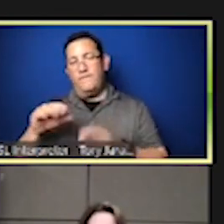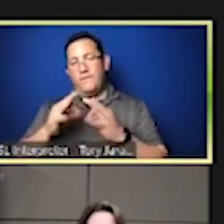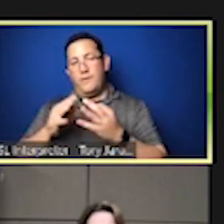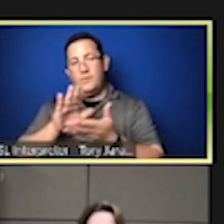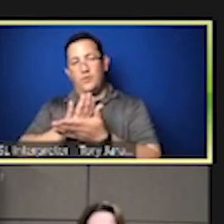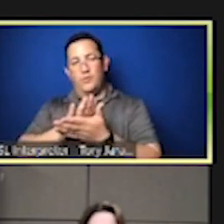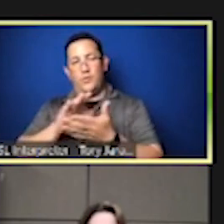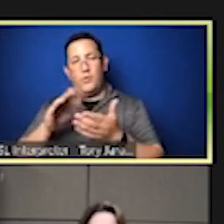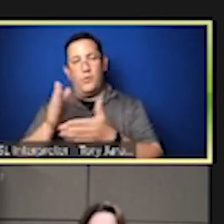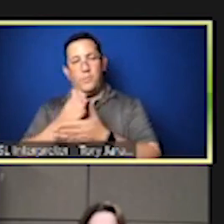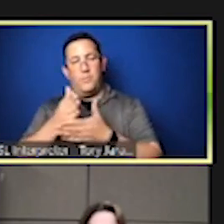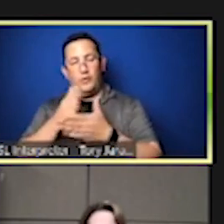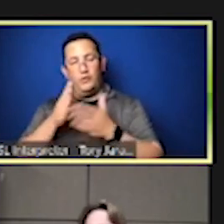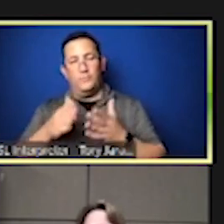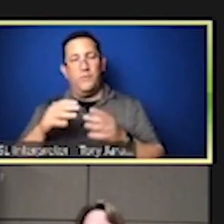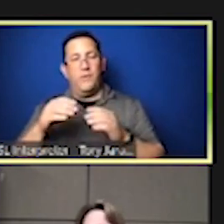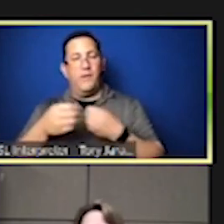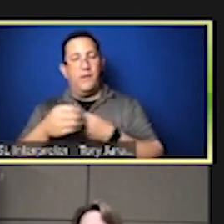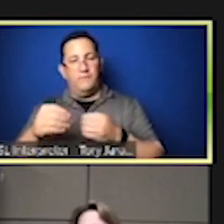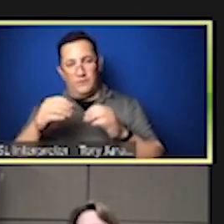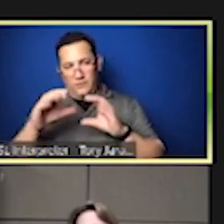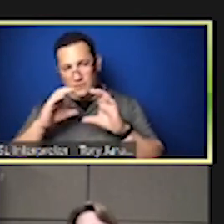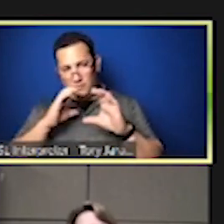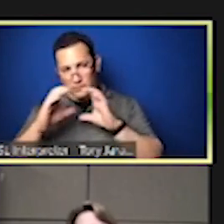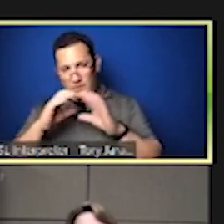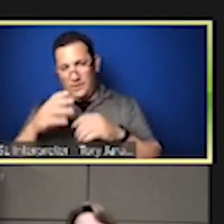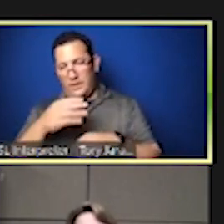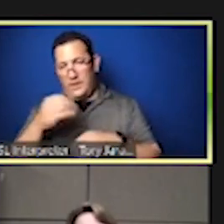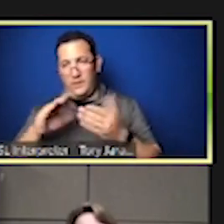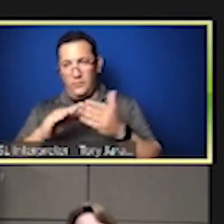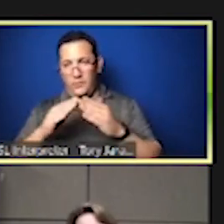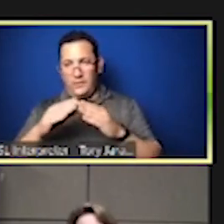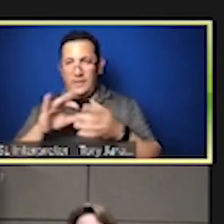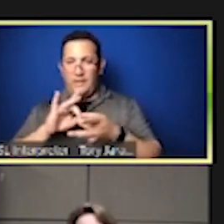and Office of Communications and Community Engagement, we hope you have a